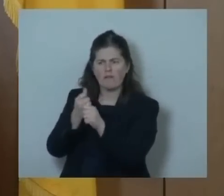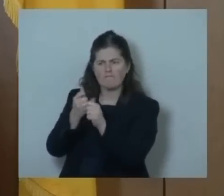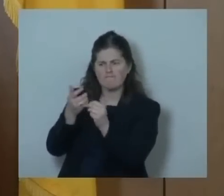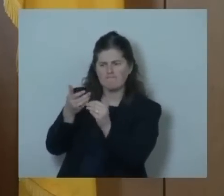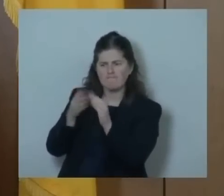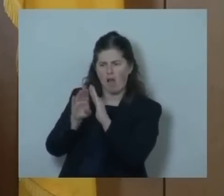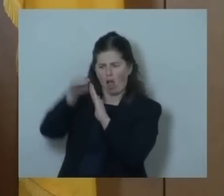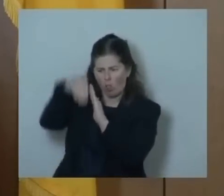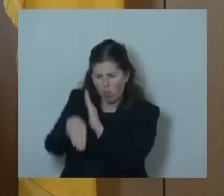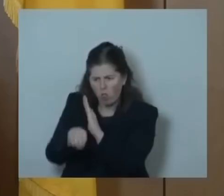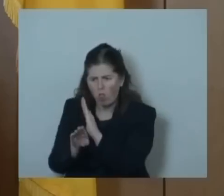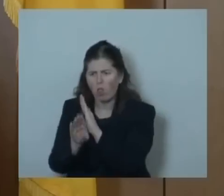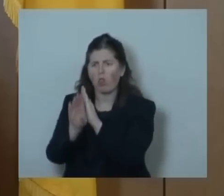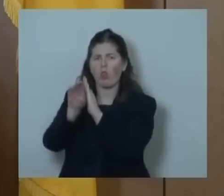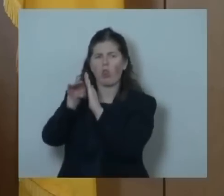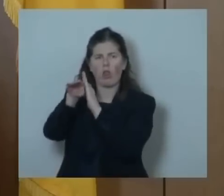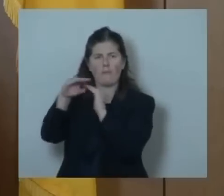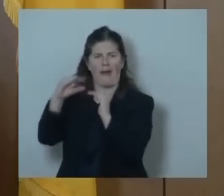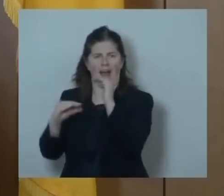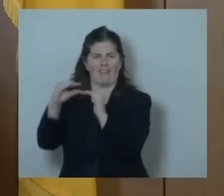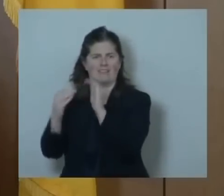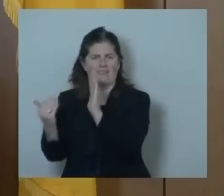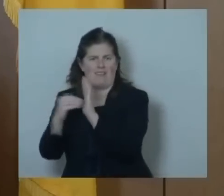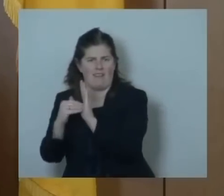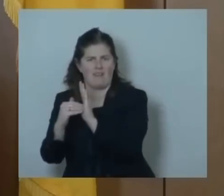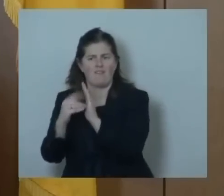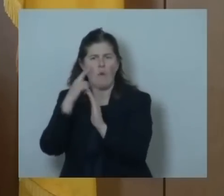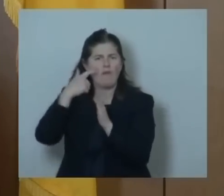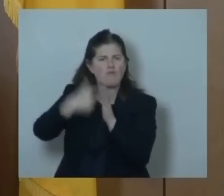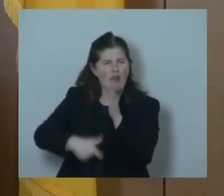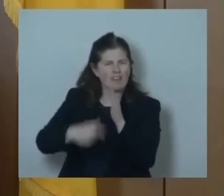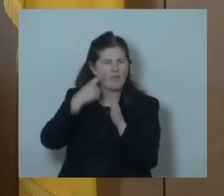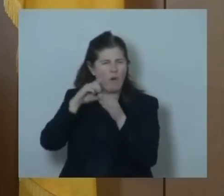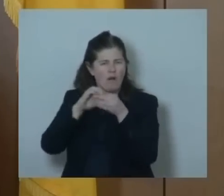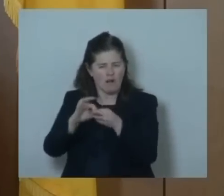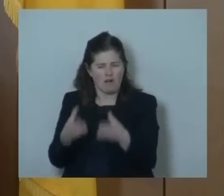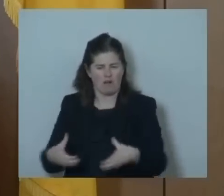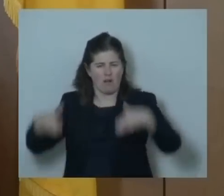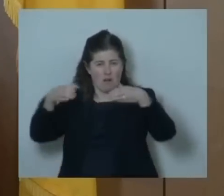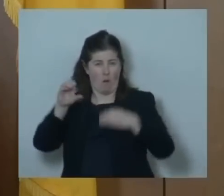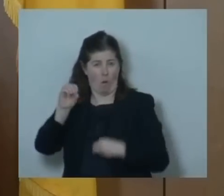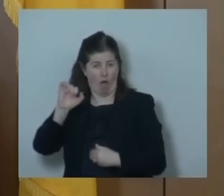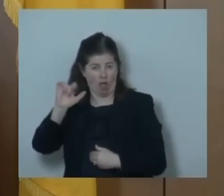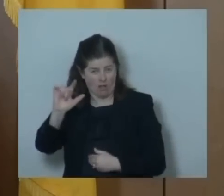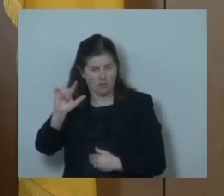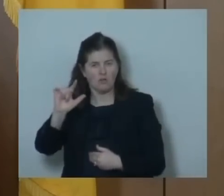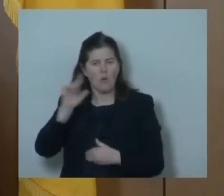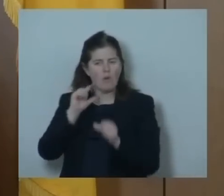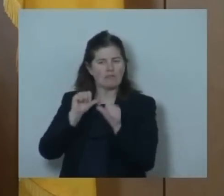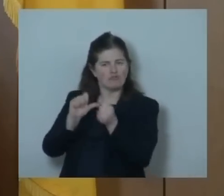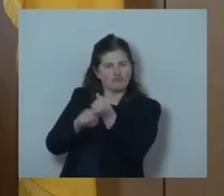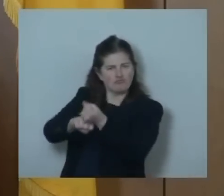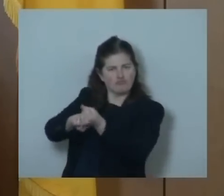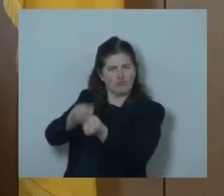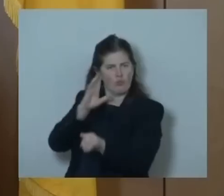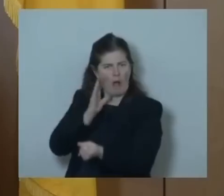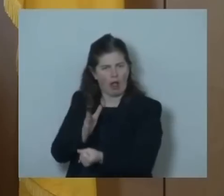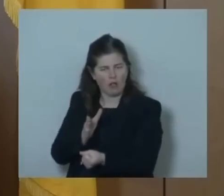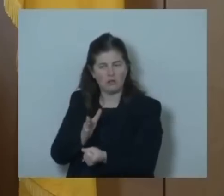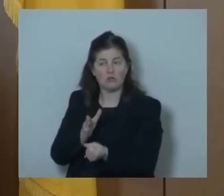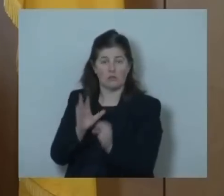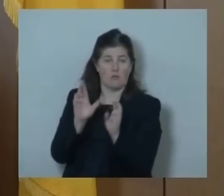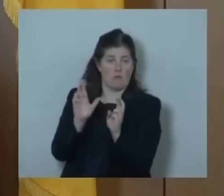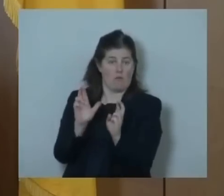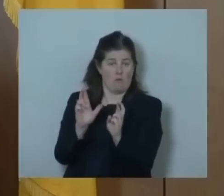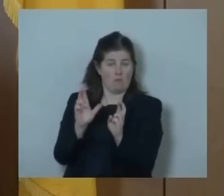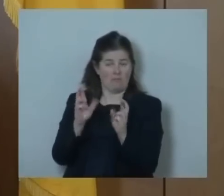the marketplace for the price of oil. And so we'll continue to support that effort, and I